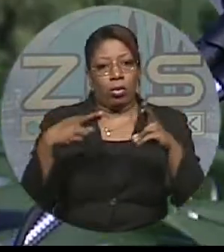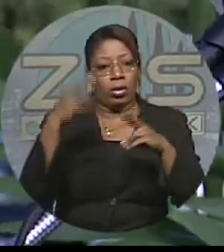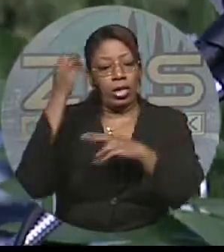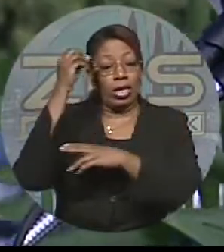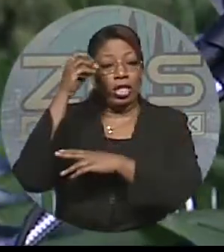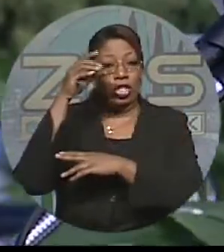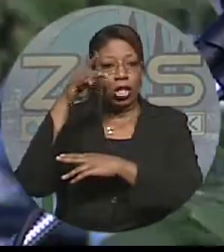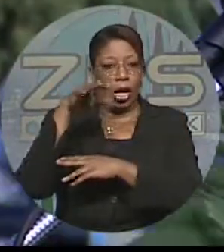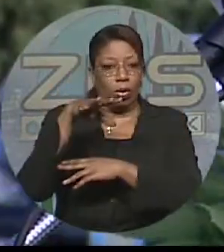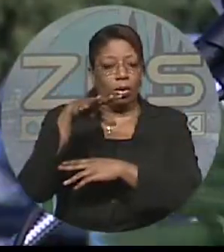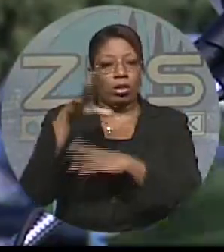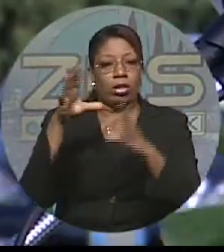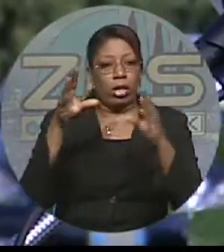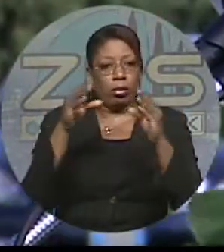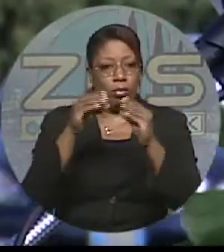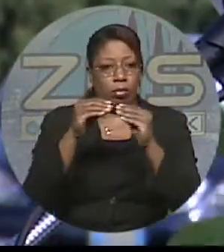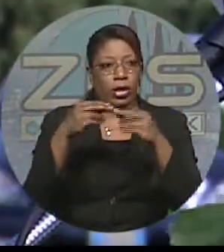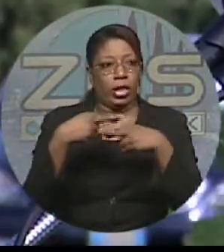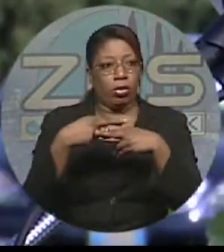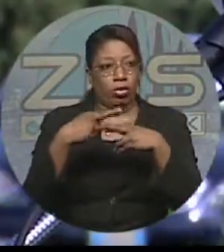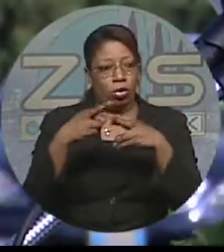showers, meeting rooms,